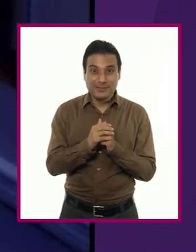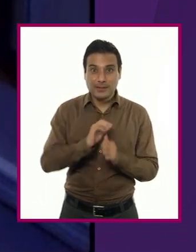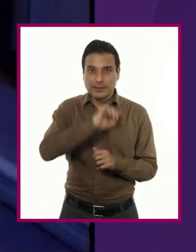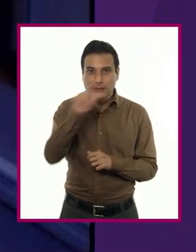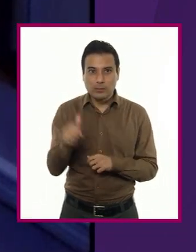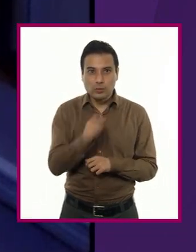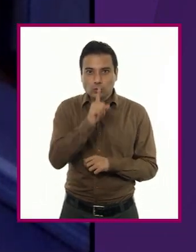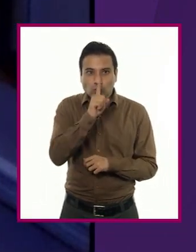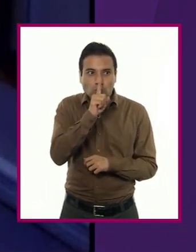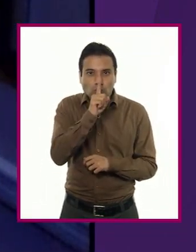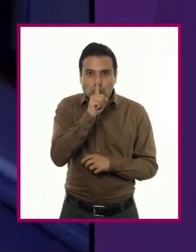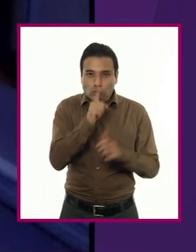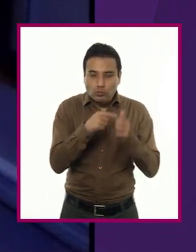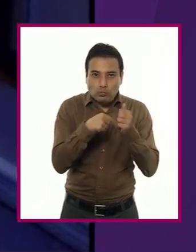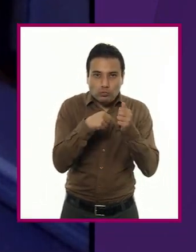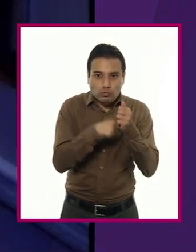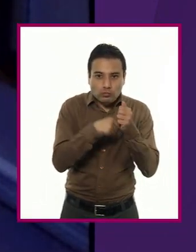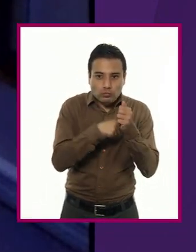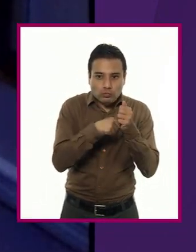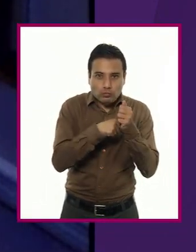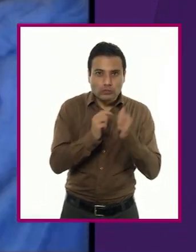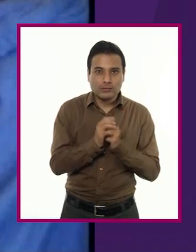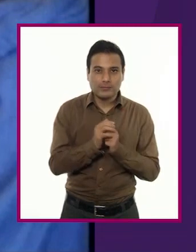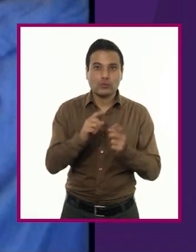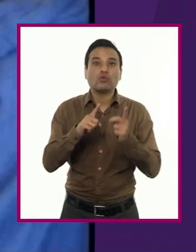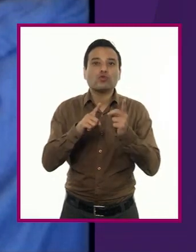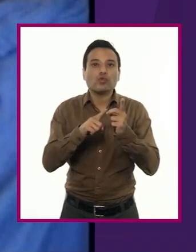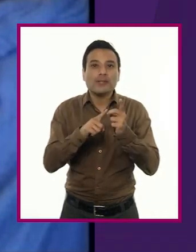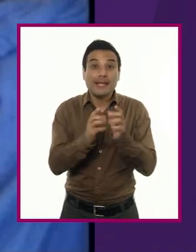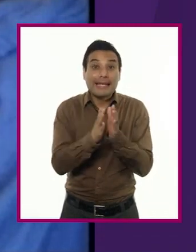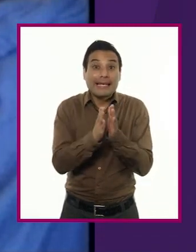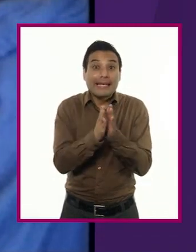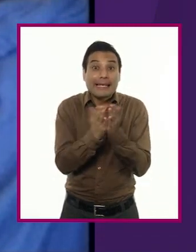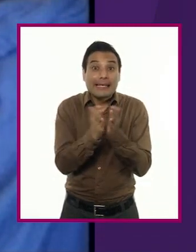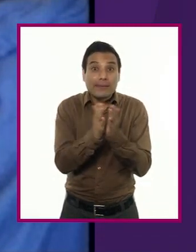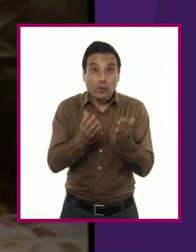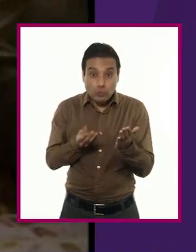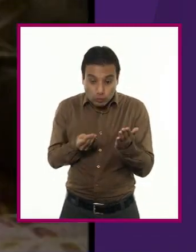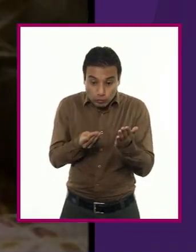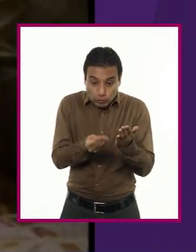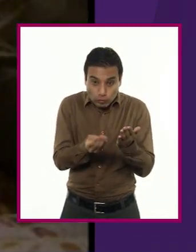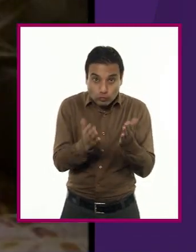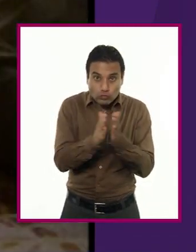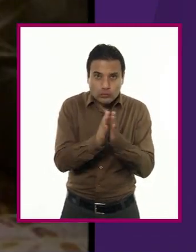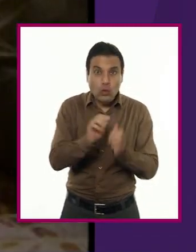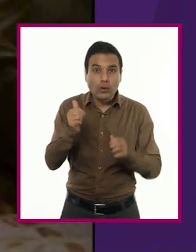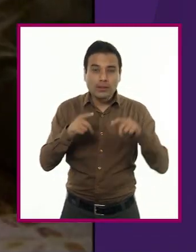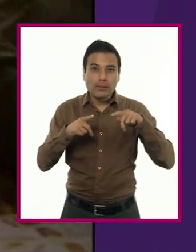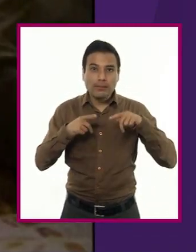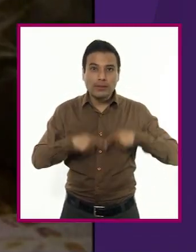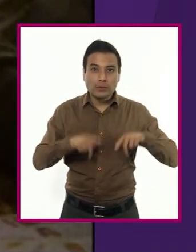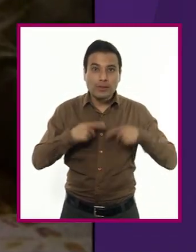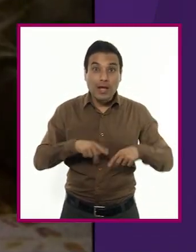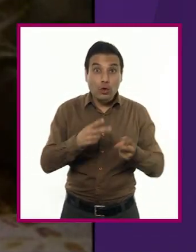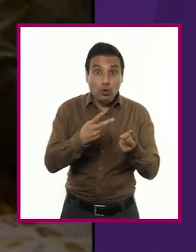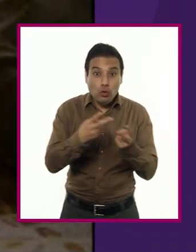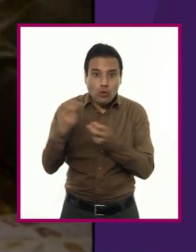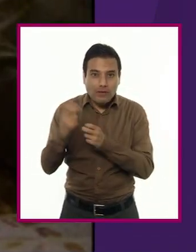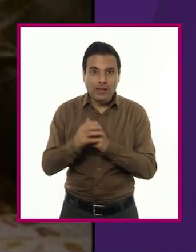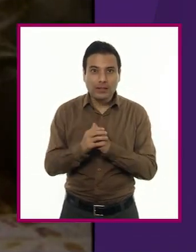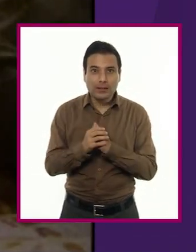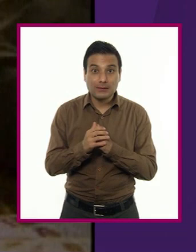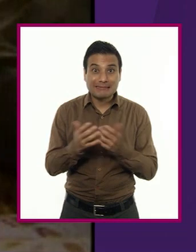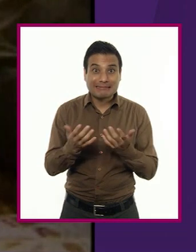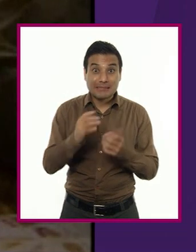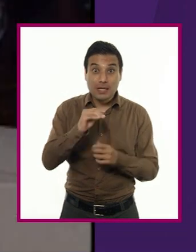esconderlo nuevamente. Esta vez lo puso en un libro, pero alguien lo tomó. Mark tuvo que recuperarlo para